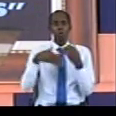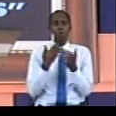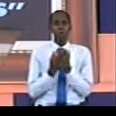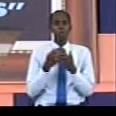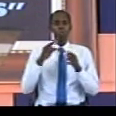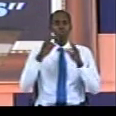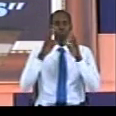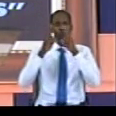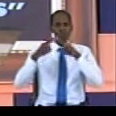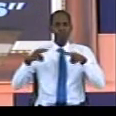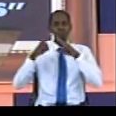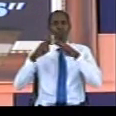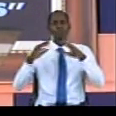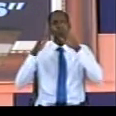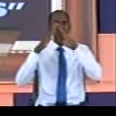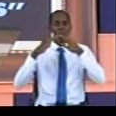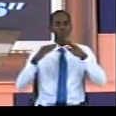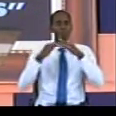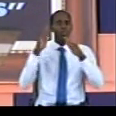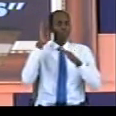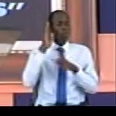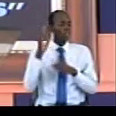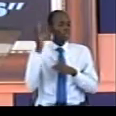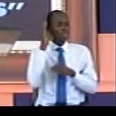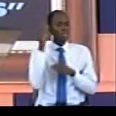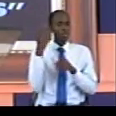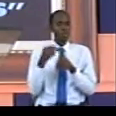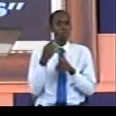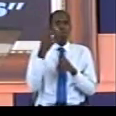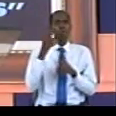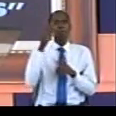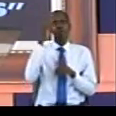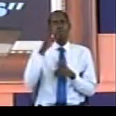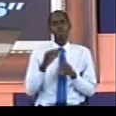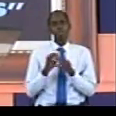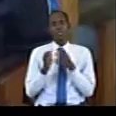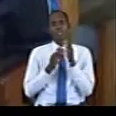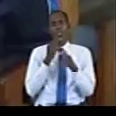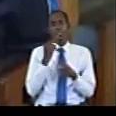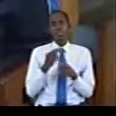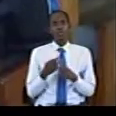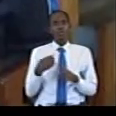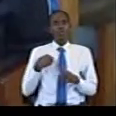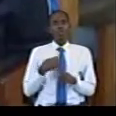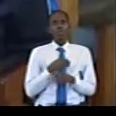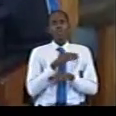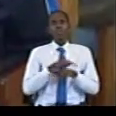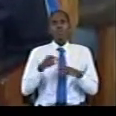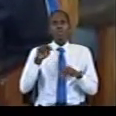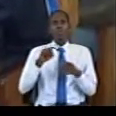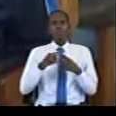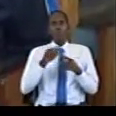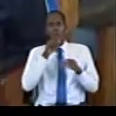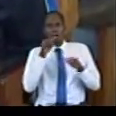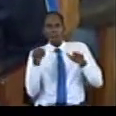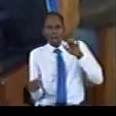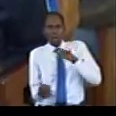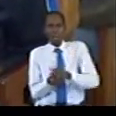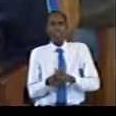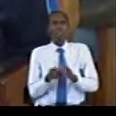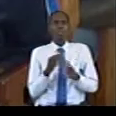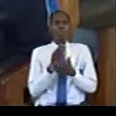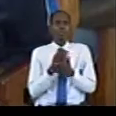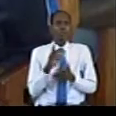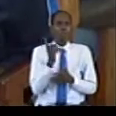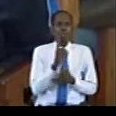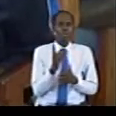city, every town, they will hear the word of God in Jesus' name. You see, we're not to hide ourselves inside the sanctuary, inside the